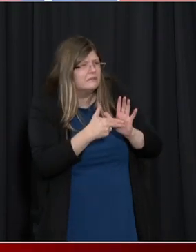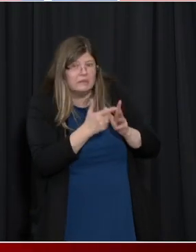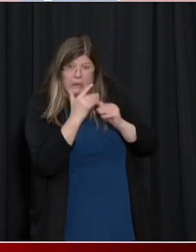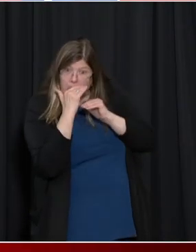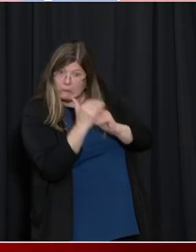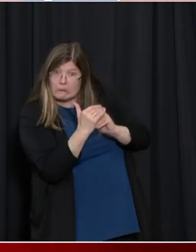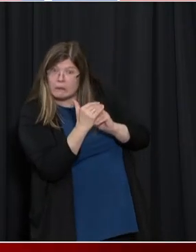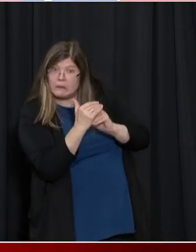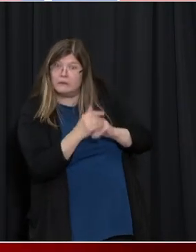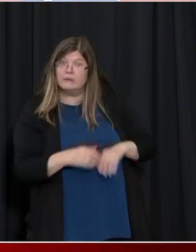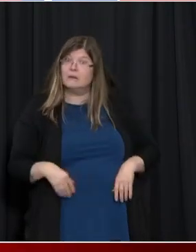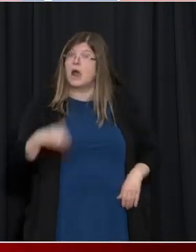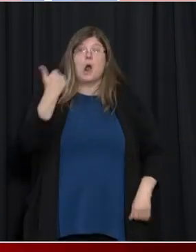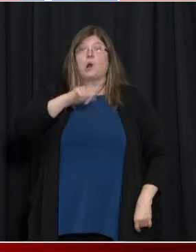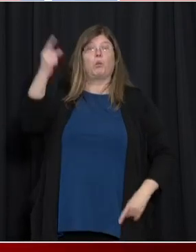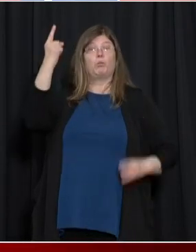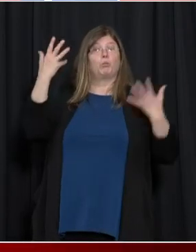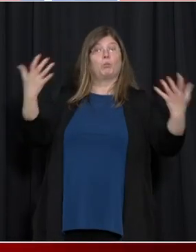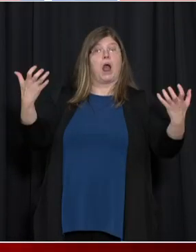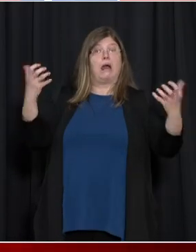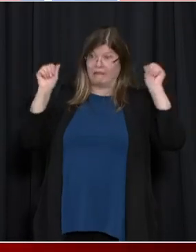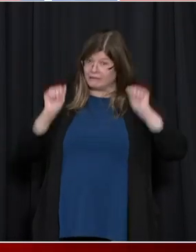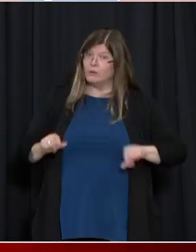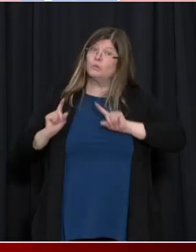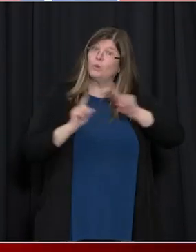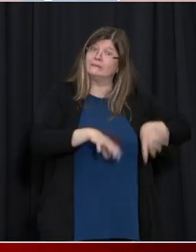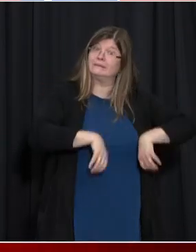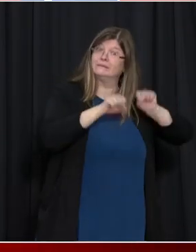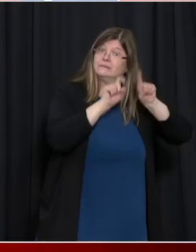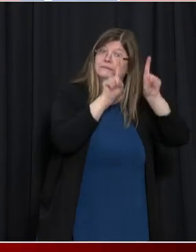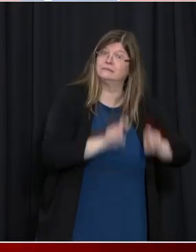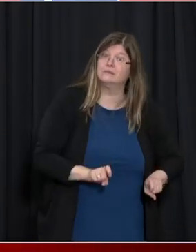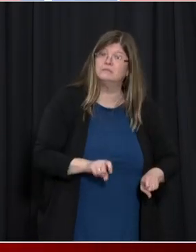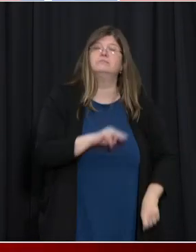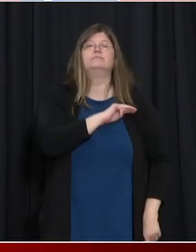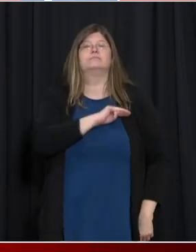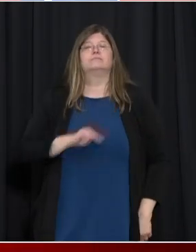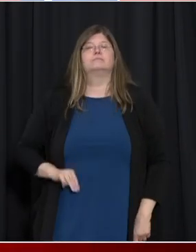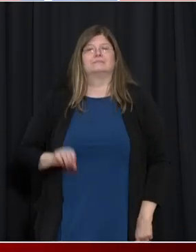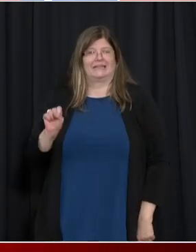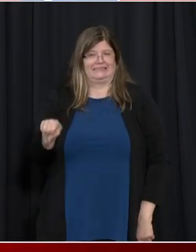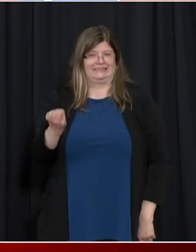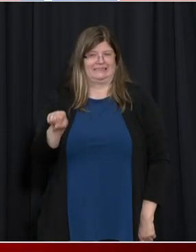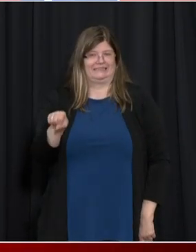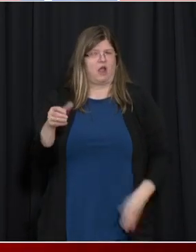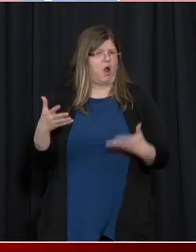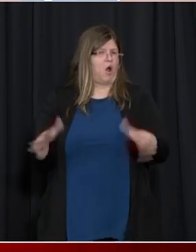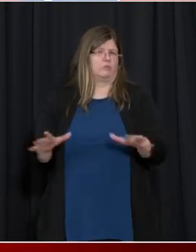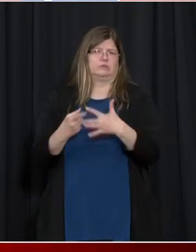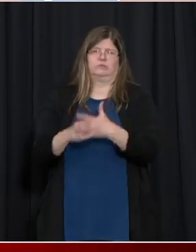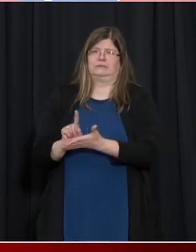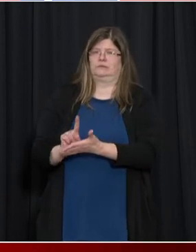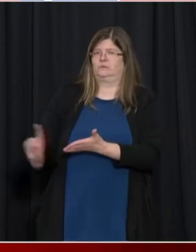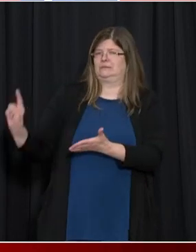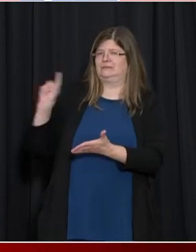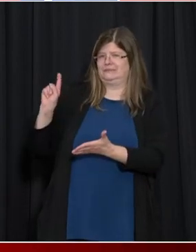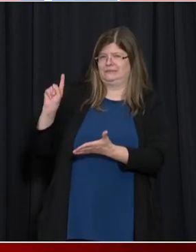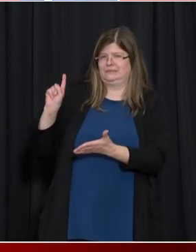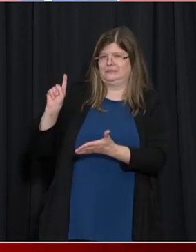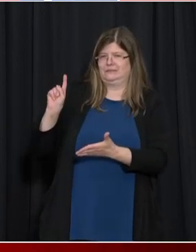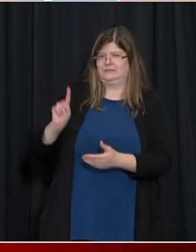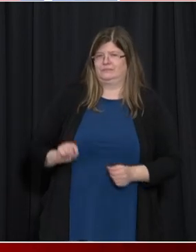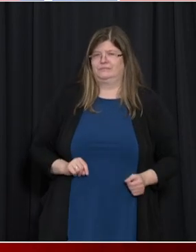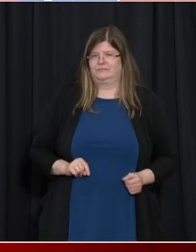get a test? We have started last week. I think it's been reported in